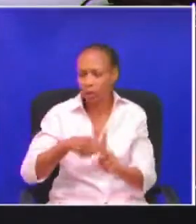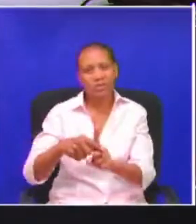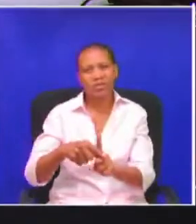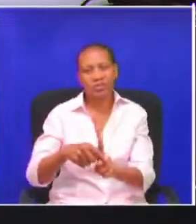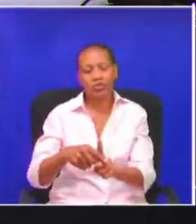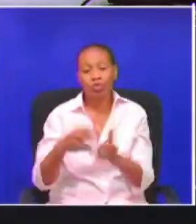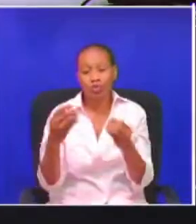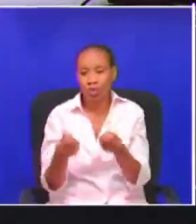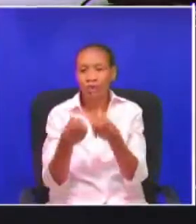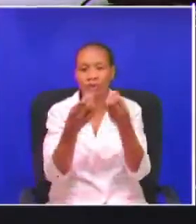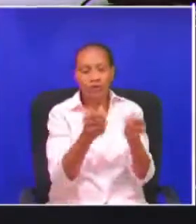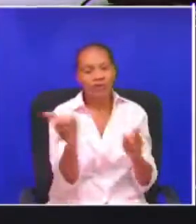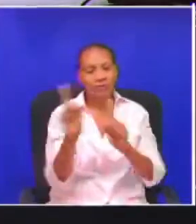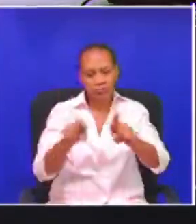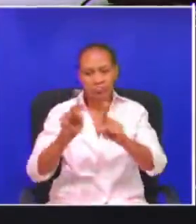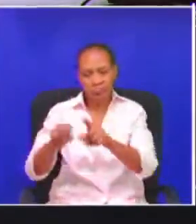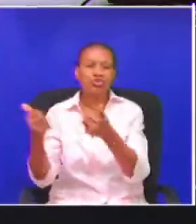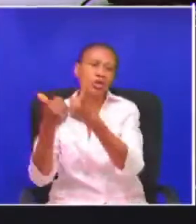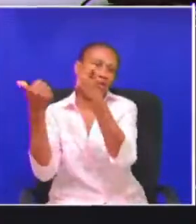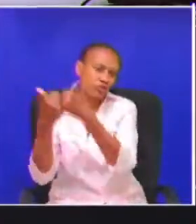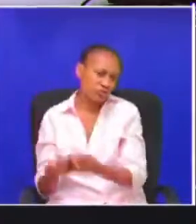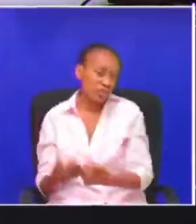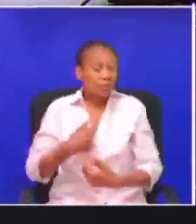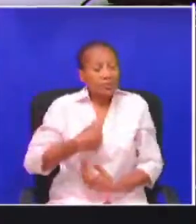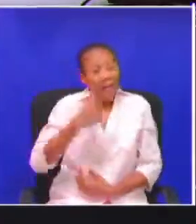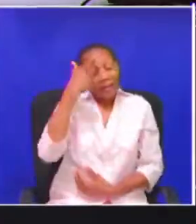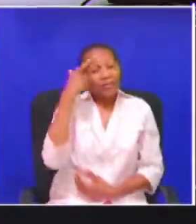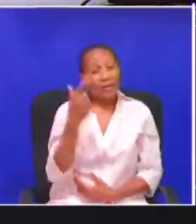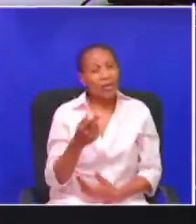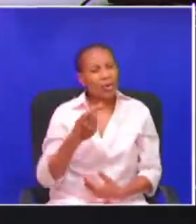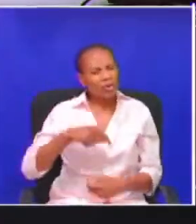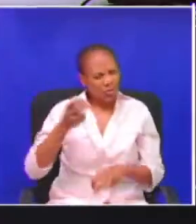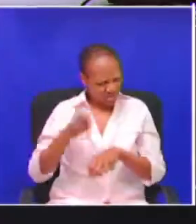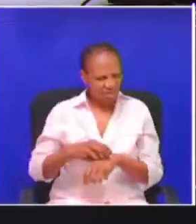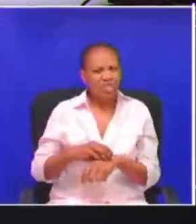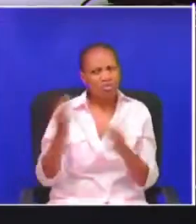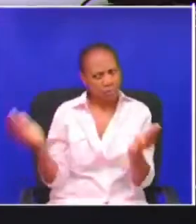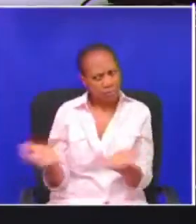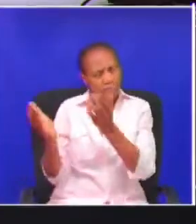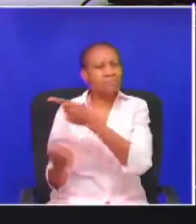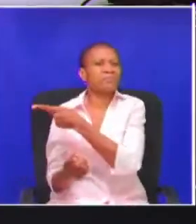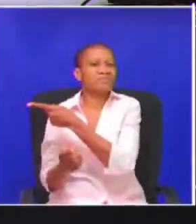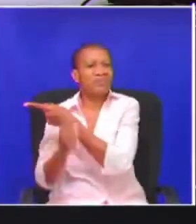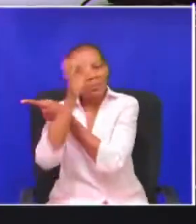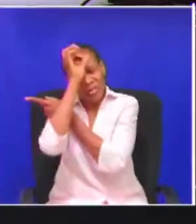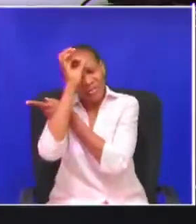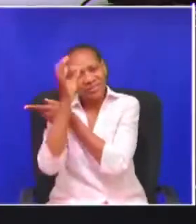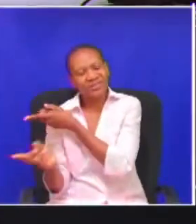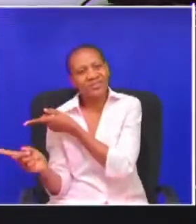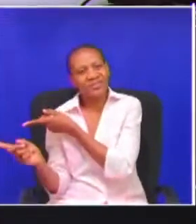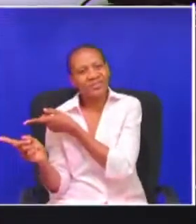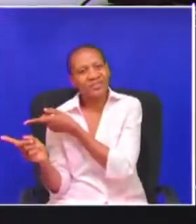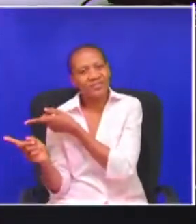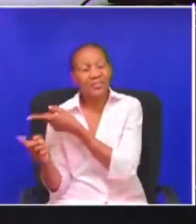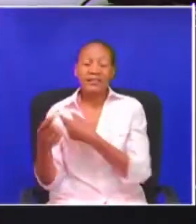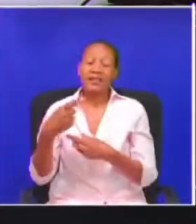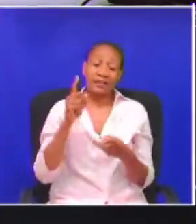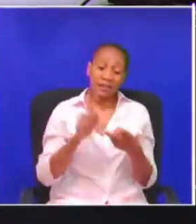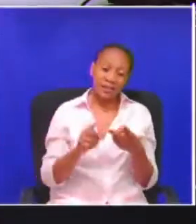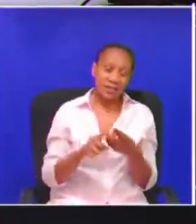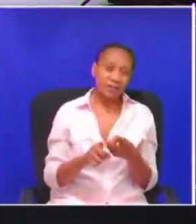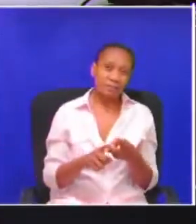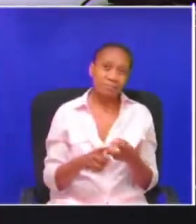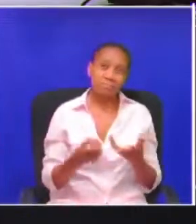those challenges. So I think we should encourage our police and give praise, if not